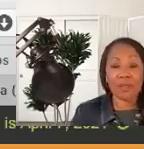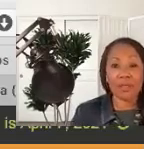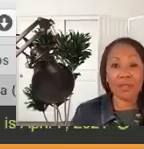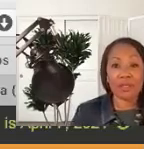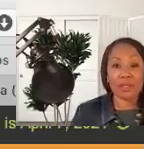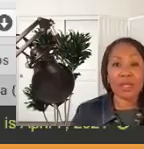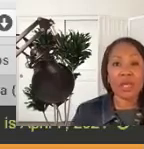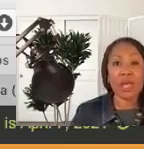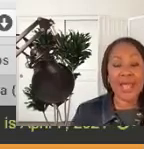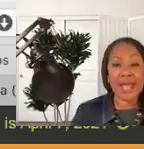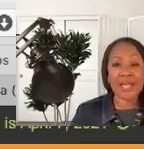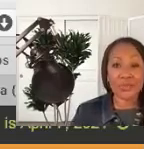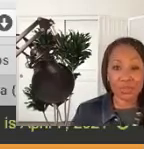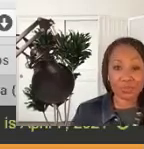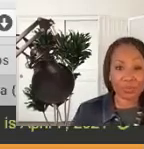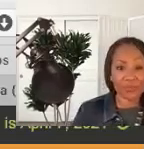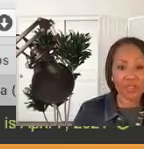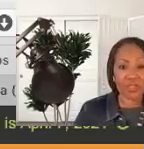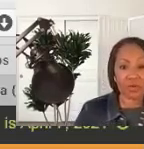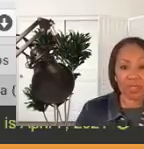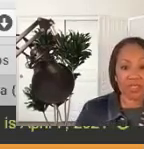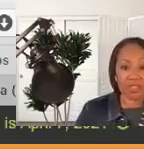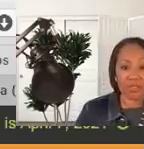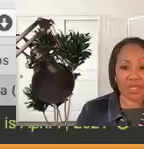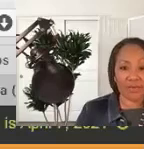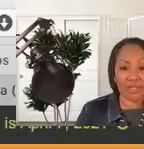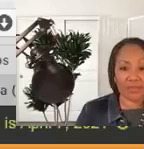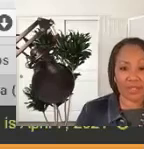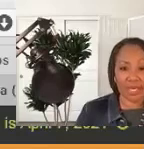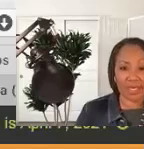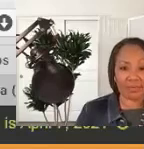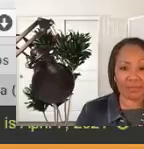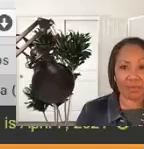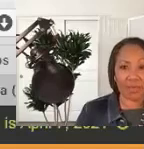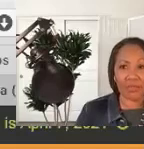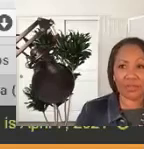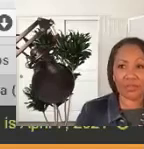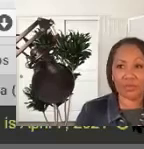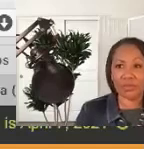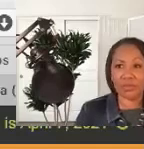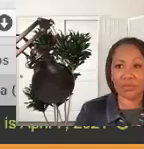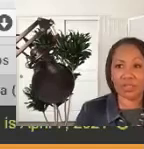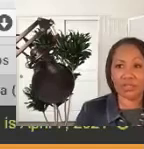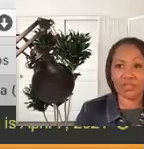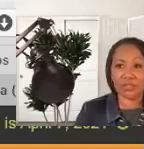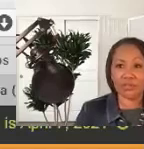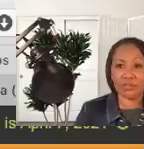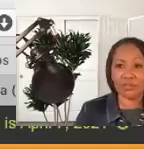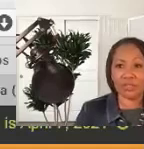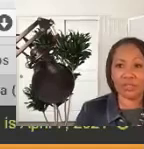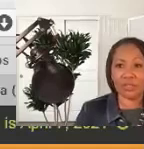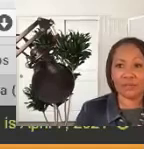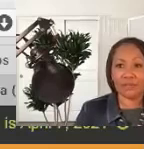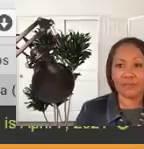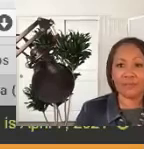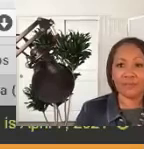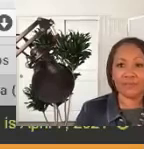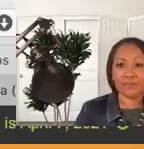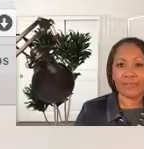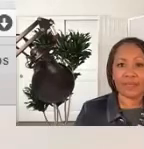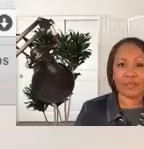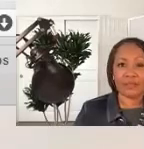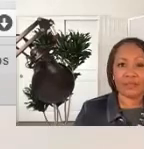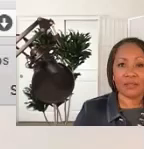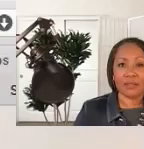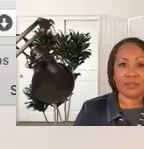from a YouTube. So I'm going to show you how I do that. I'm going to go into